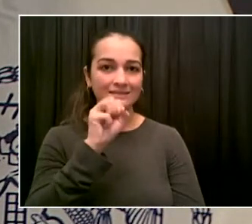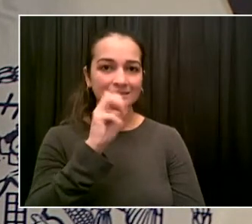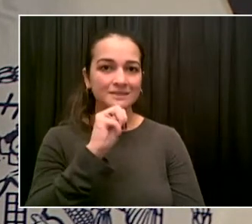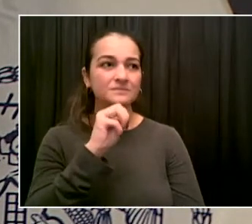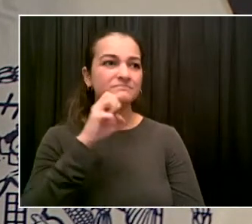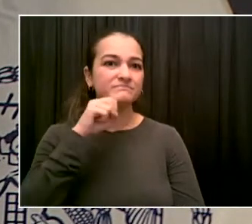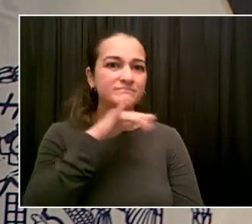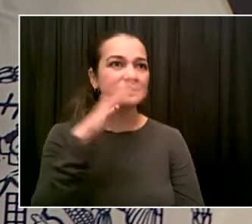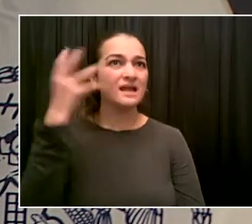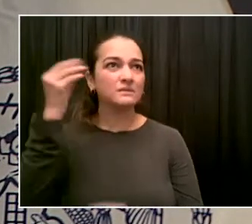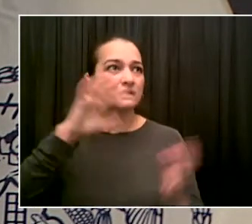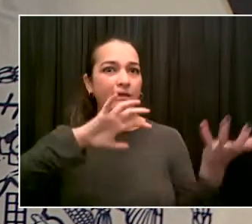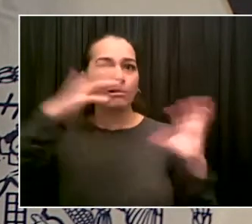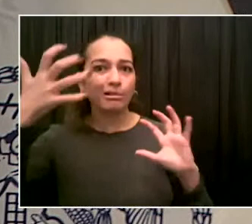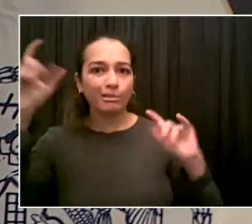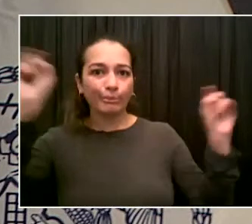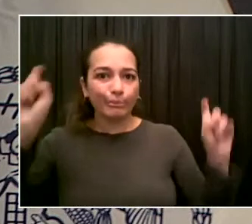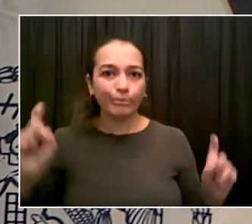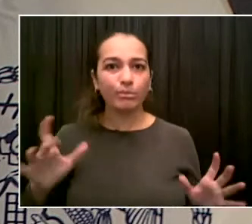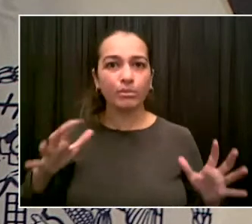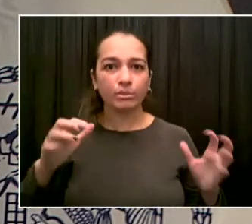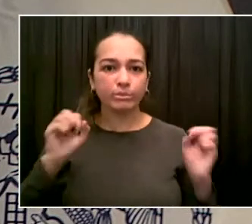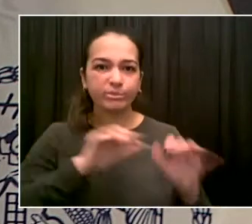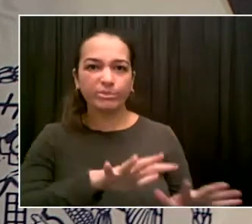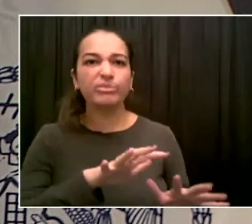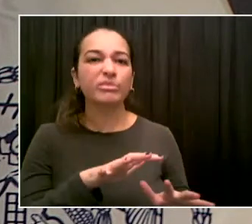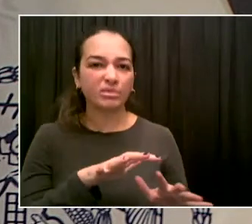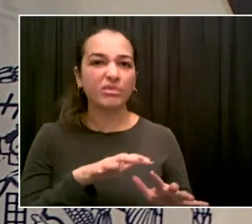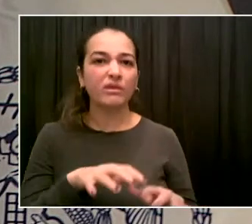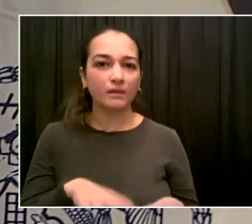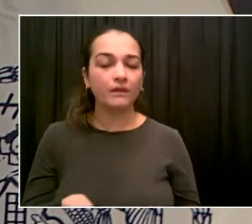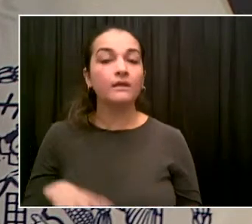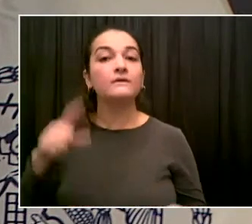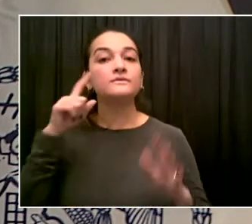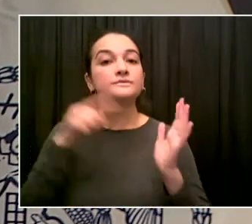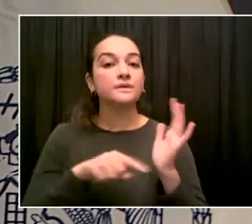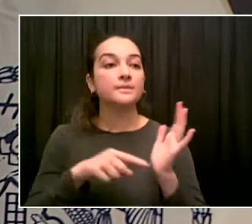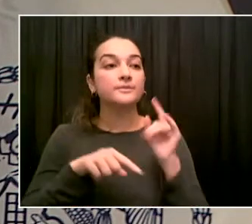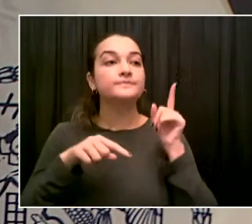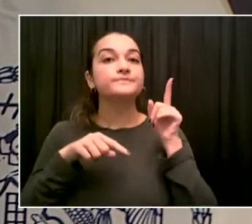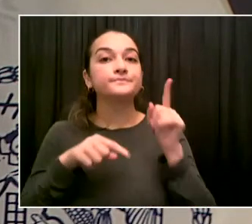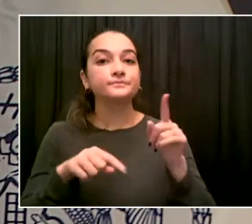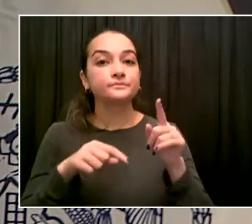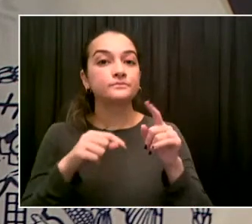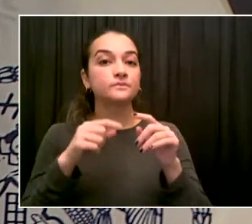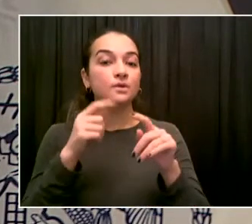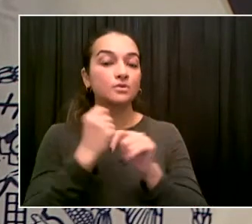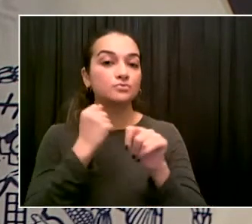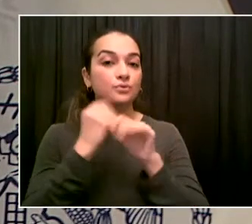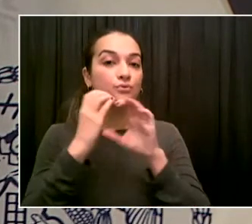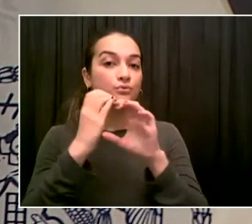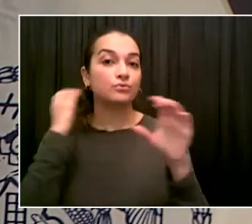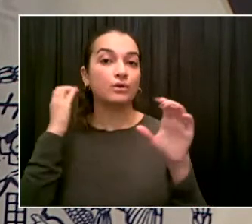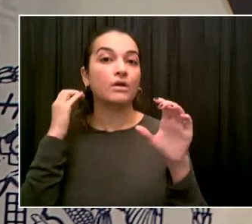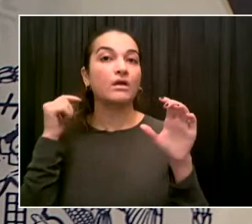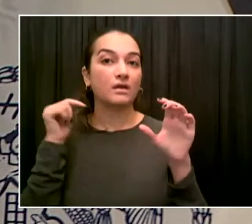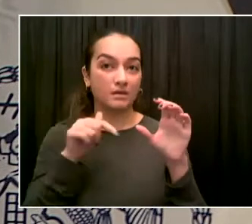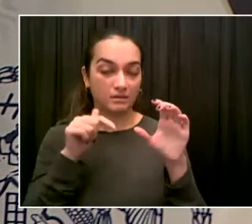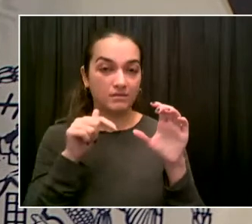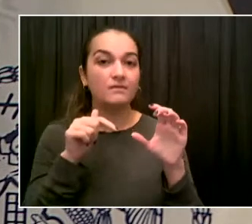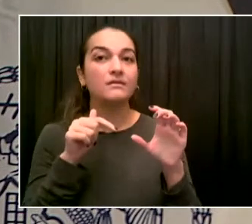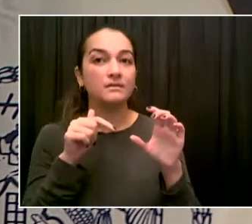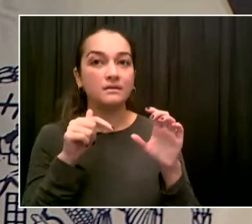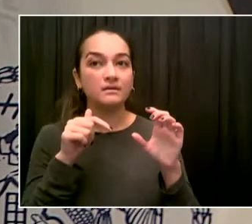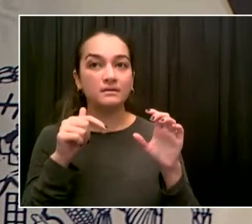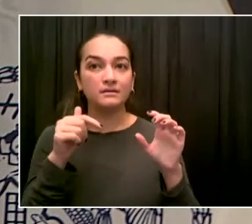garages. I was wondering if Commissioner Grayson can fill us in on that, if that is in fact the case, and if there is